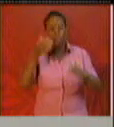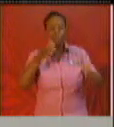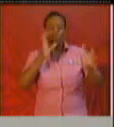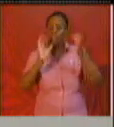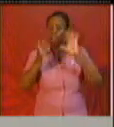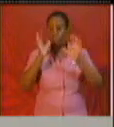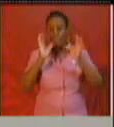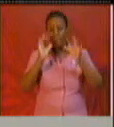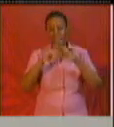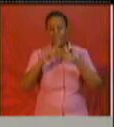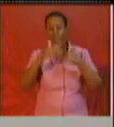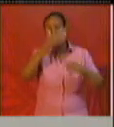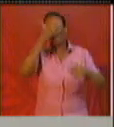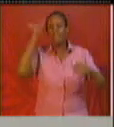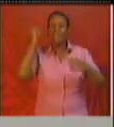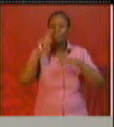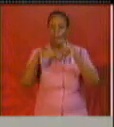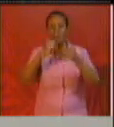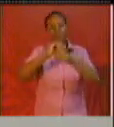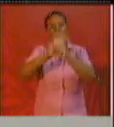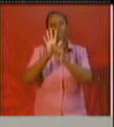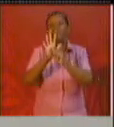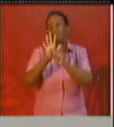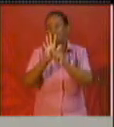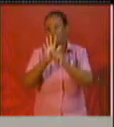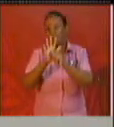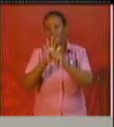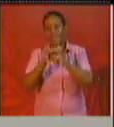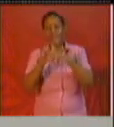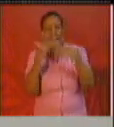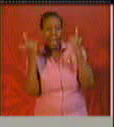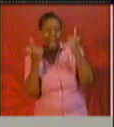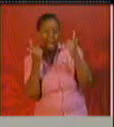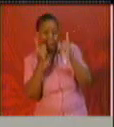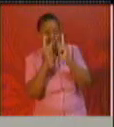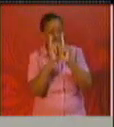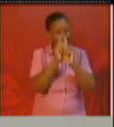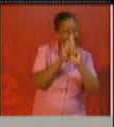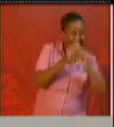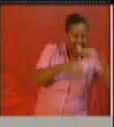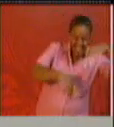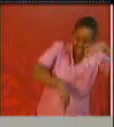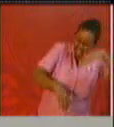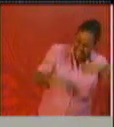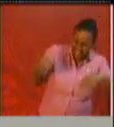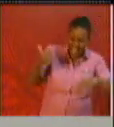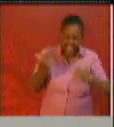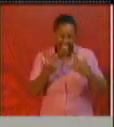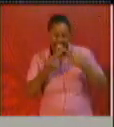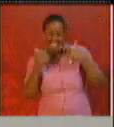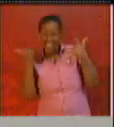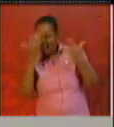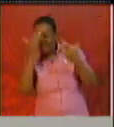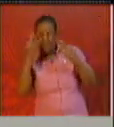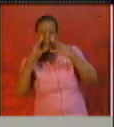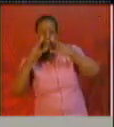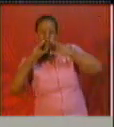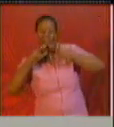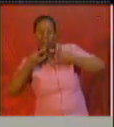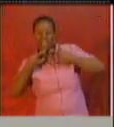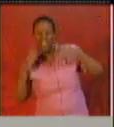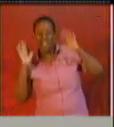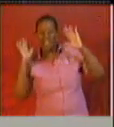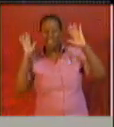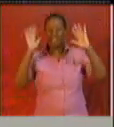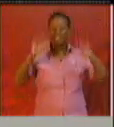interspaced with a non-alcoholic beverages, especially water, because what increases the chance of having a hangover or